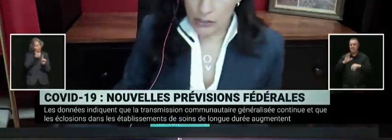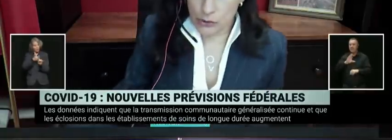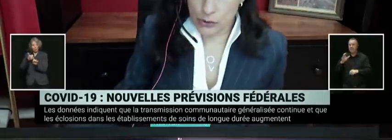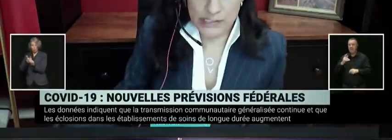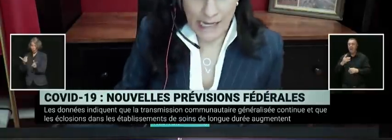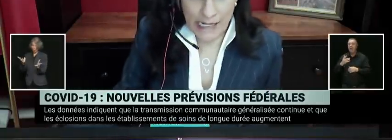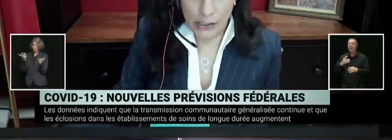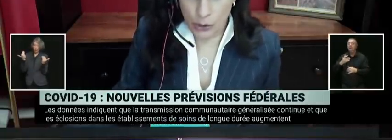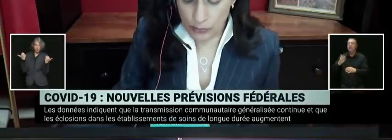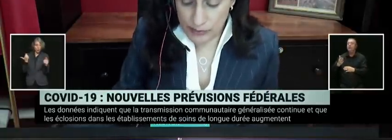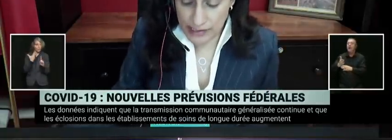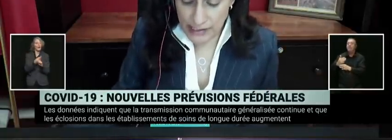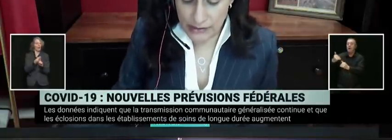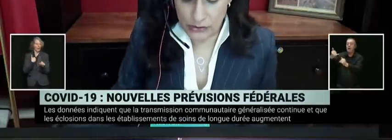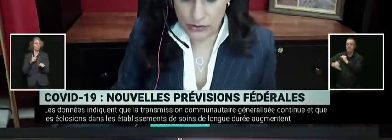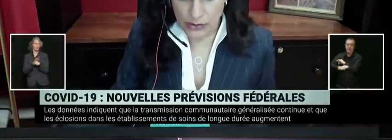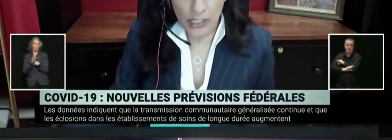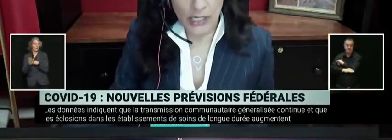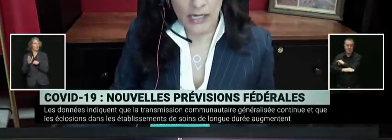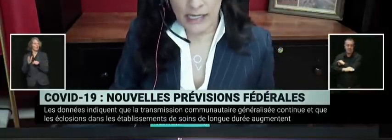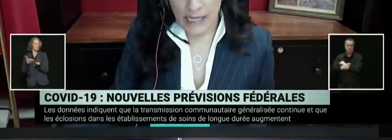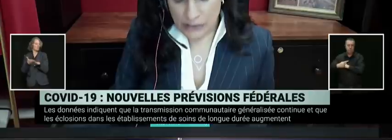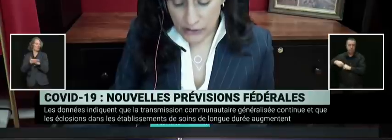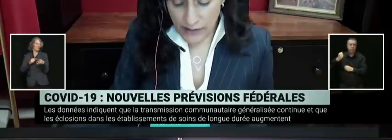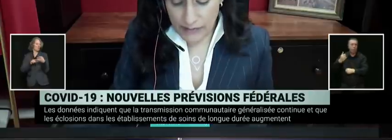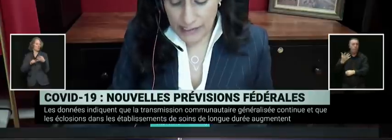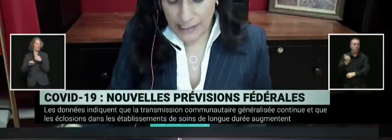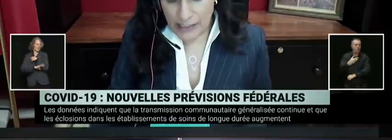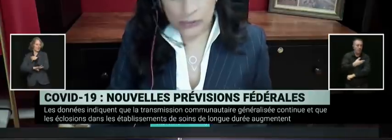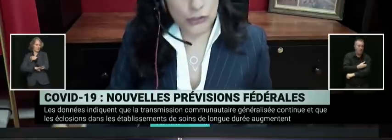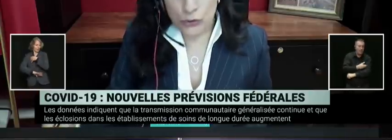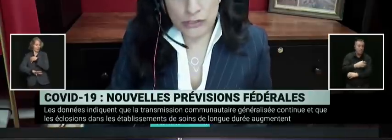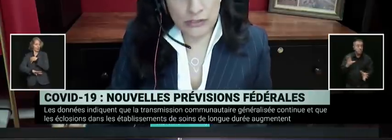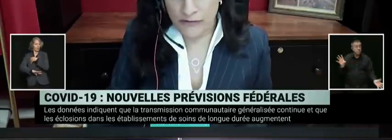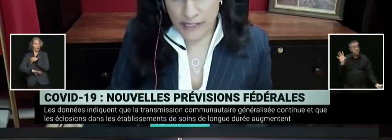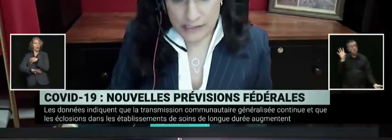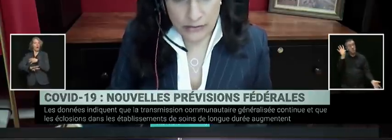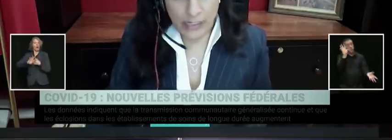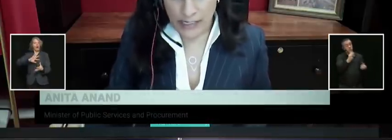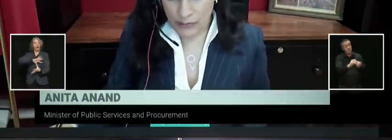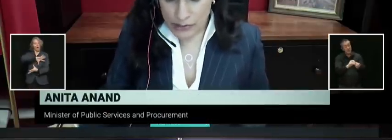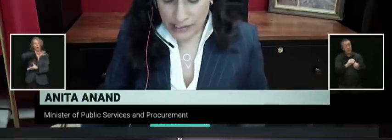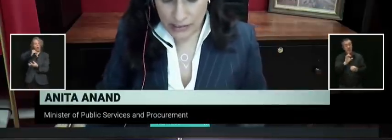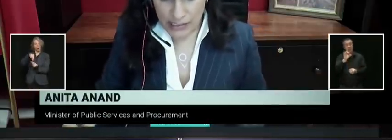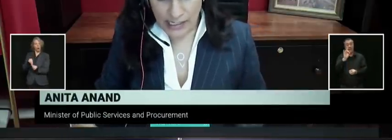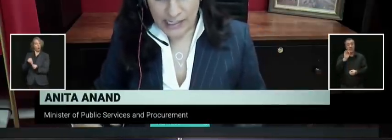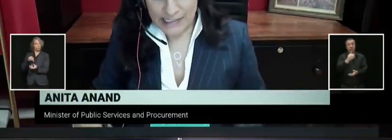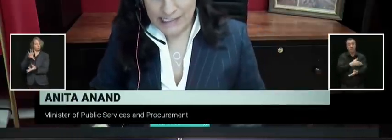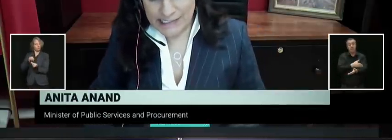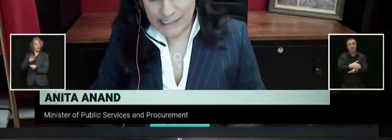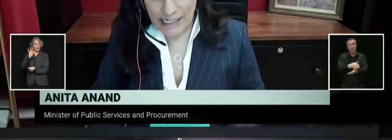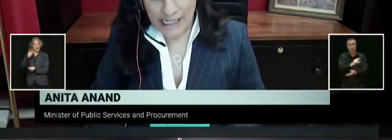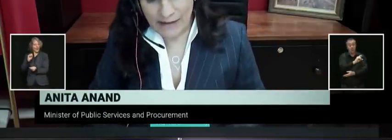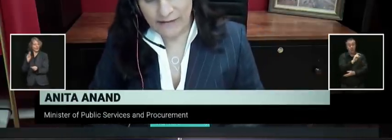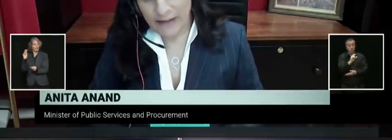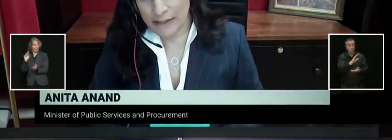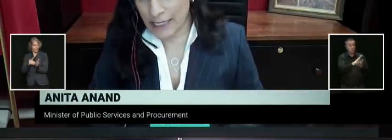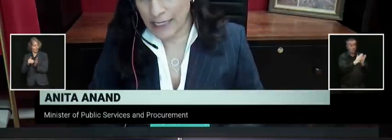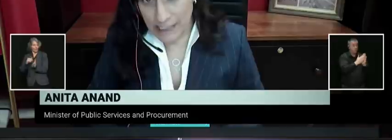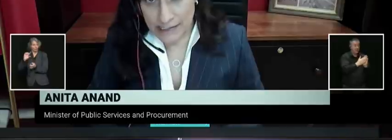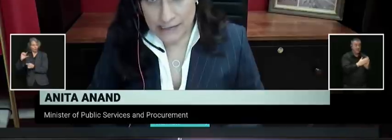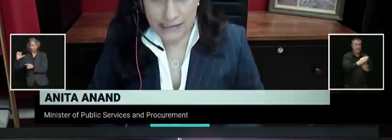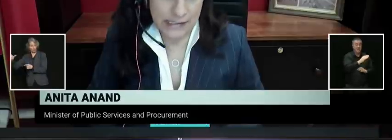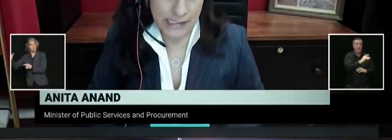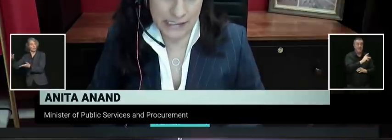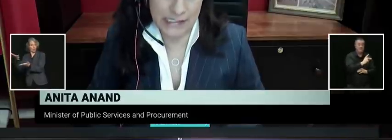un total combiné de 80 millions de doses de Pfizer et Moderna d'ici la fin de